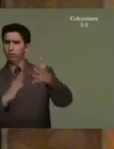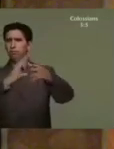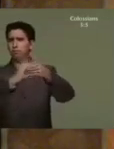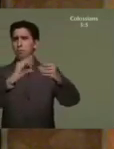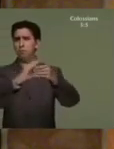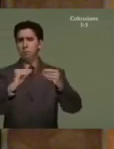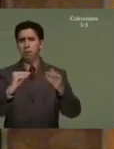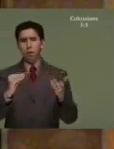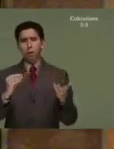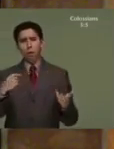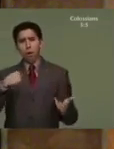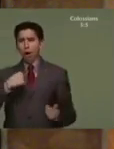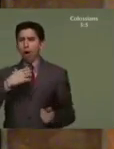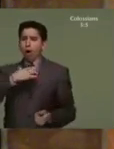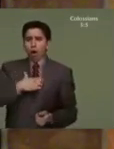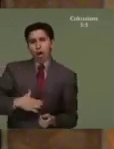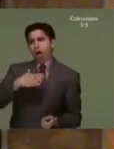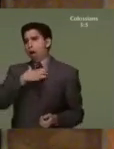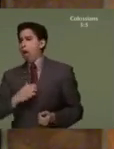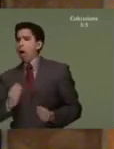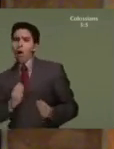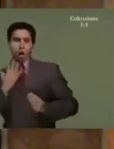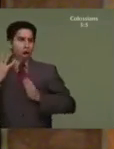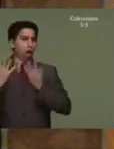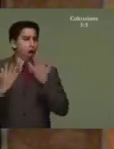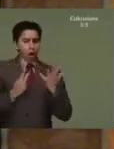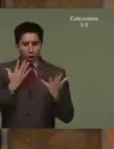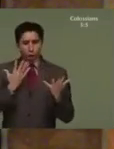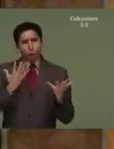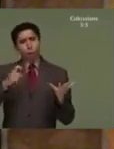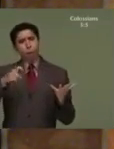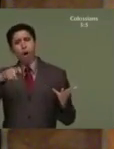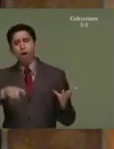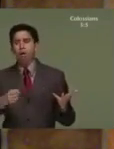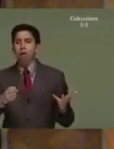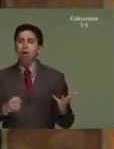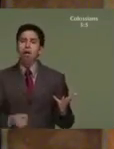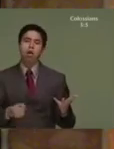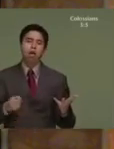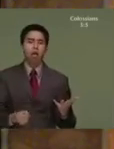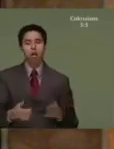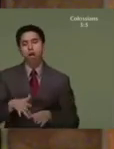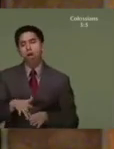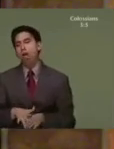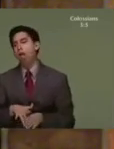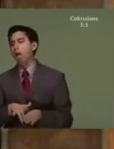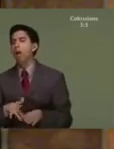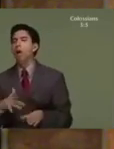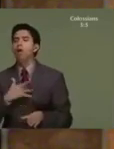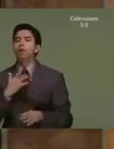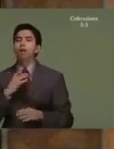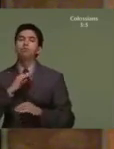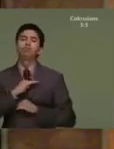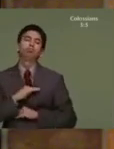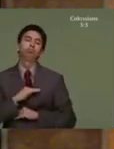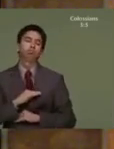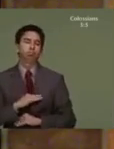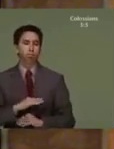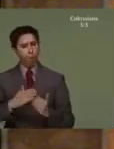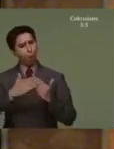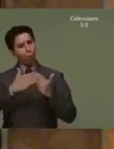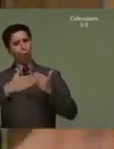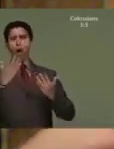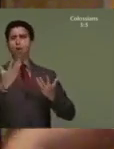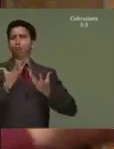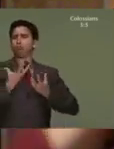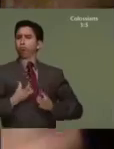grandeur. And in order to enjoy life and to be happy, you have to get rid of it, because you're going to die just like